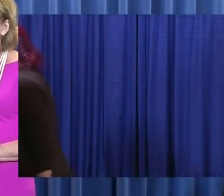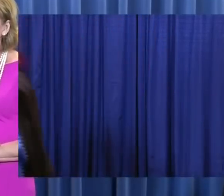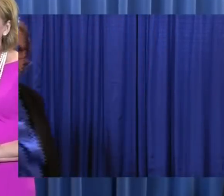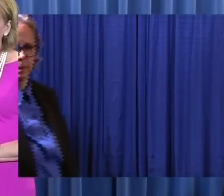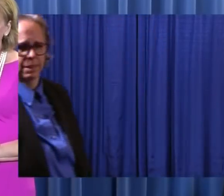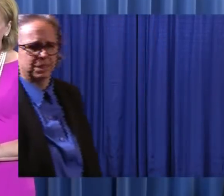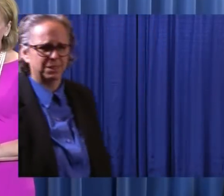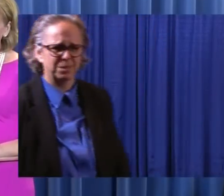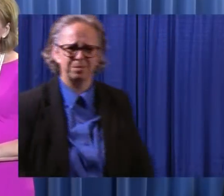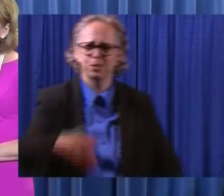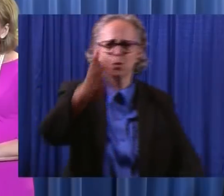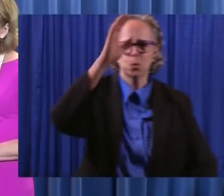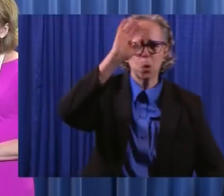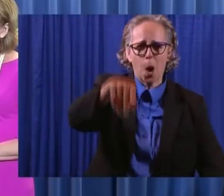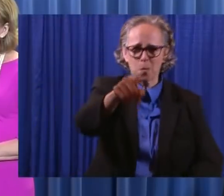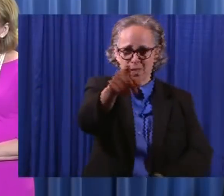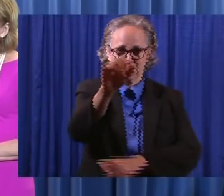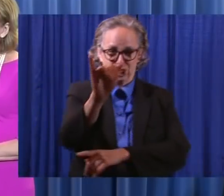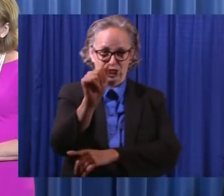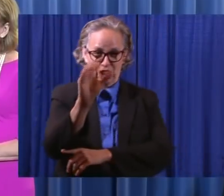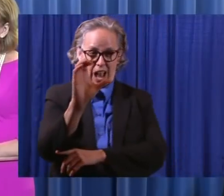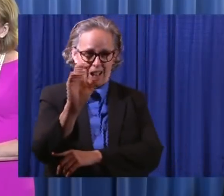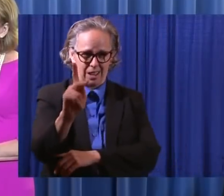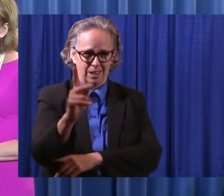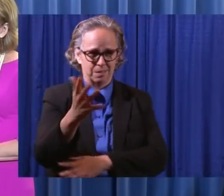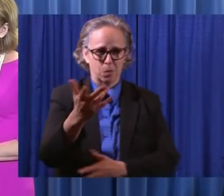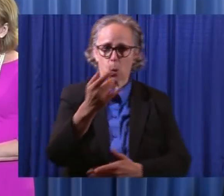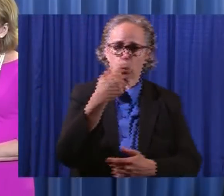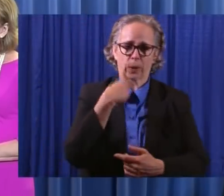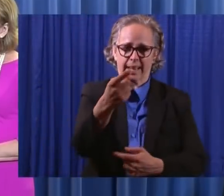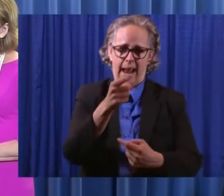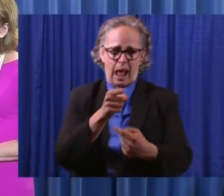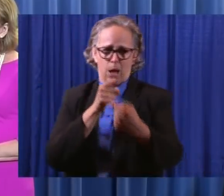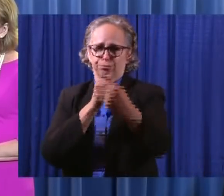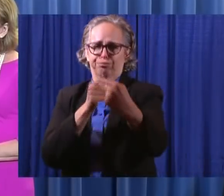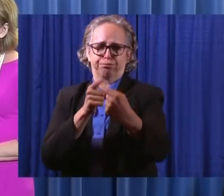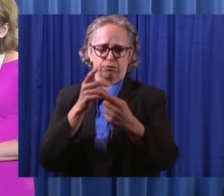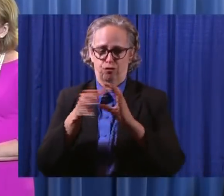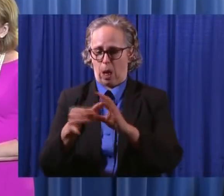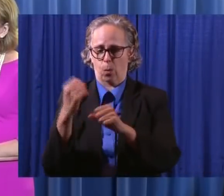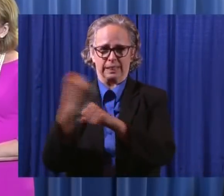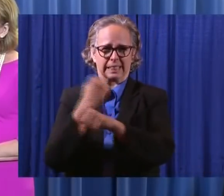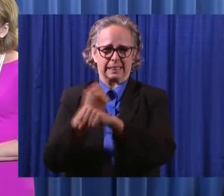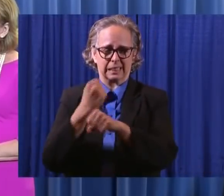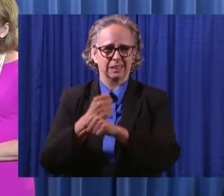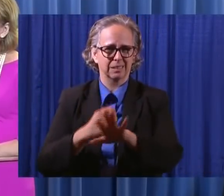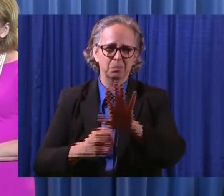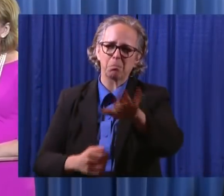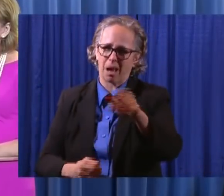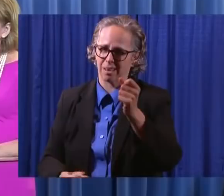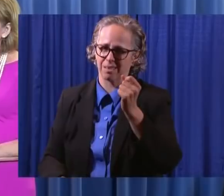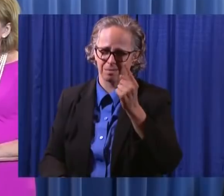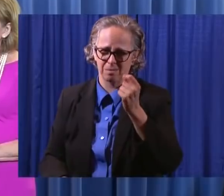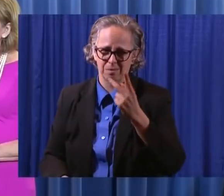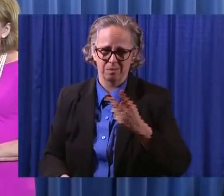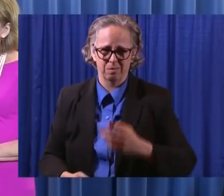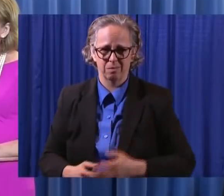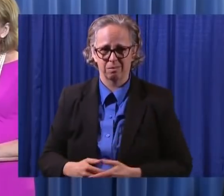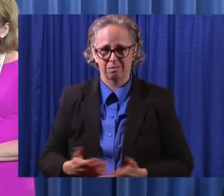you look at the statistics, we can argue statistics. But there's some things we can't really argue